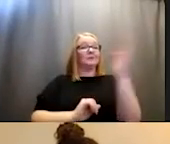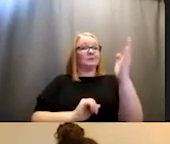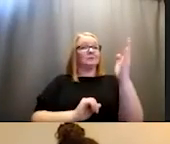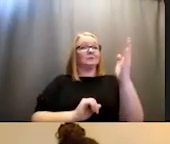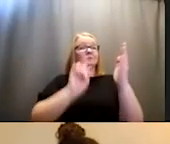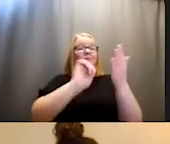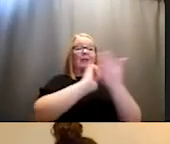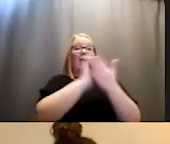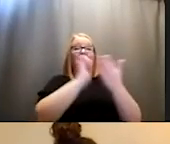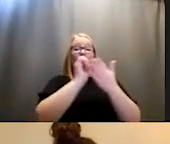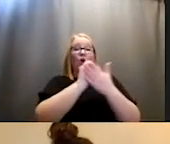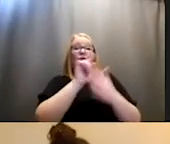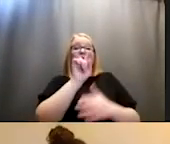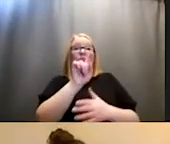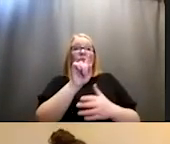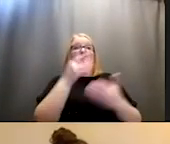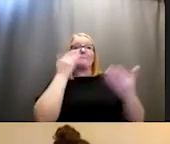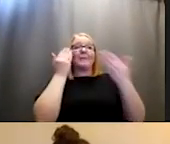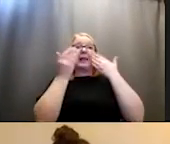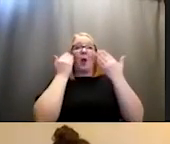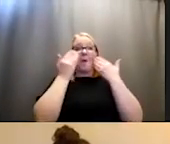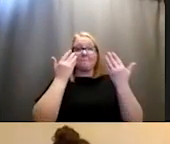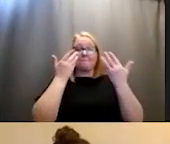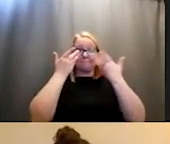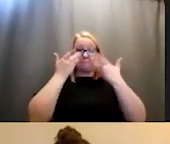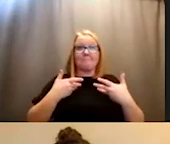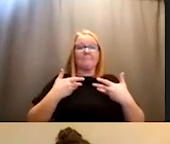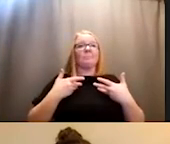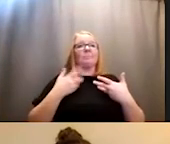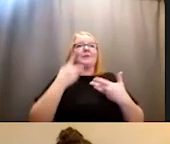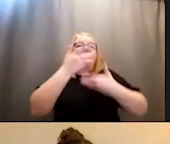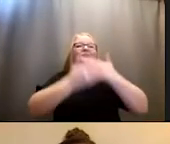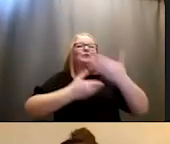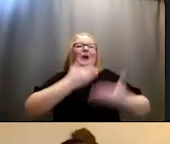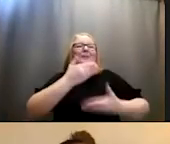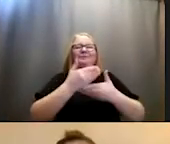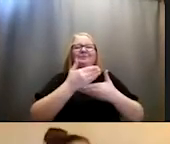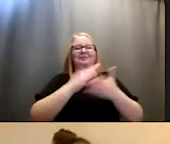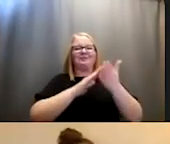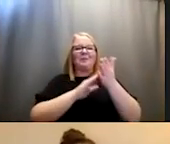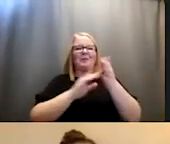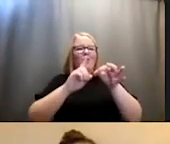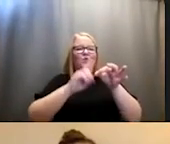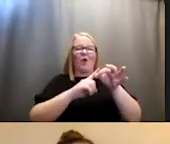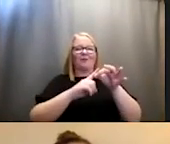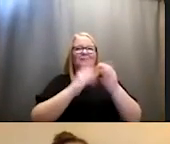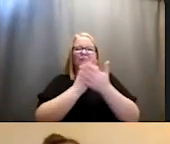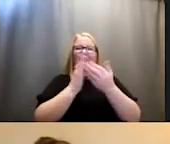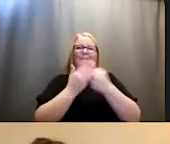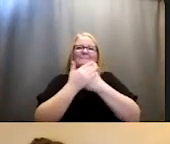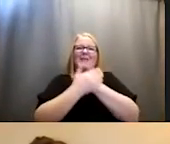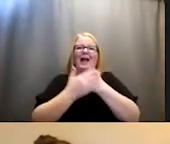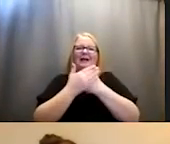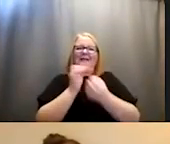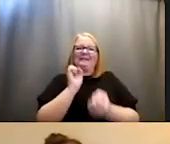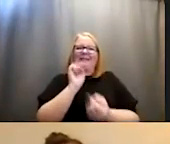advertisement for her makeup range where it's described as Mary Quant gives you the bare essentials, which is again